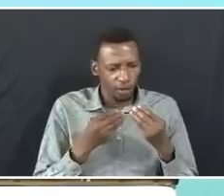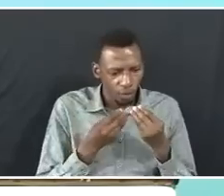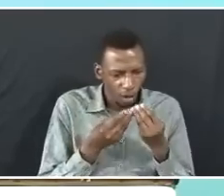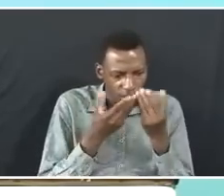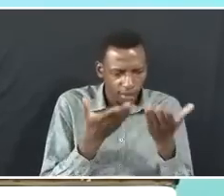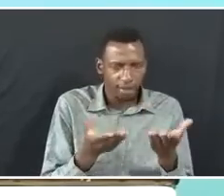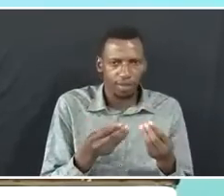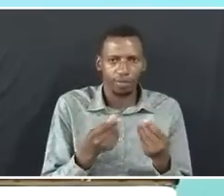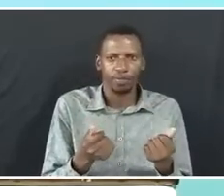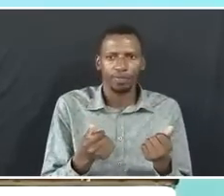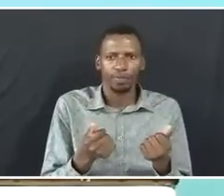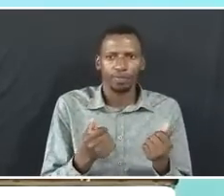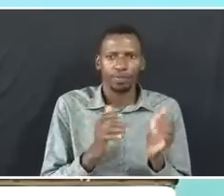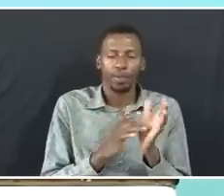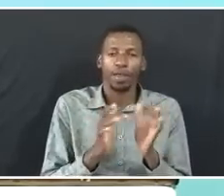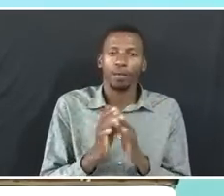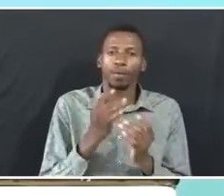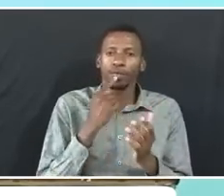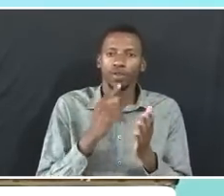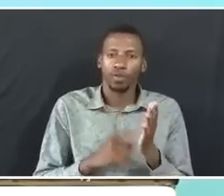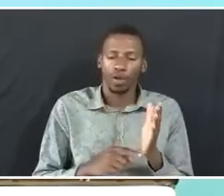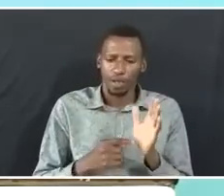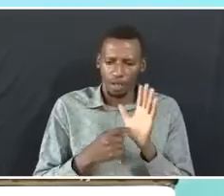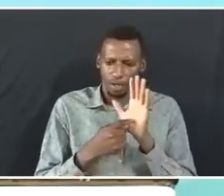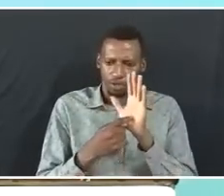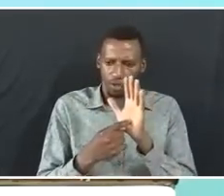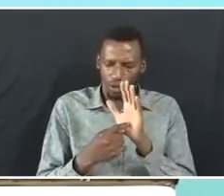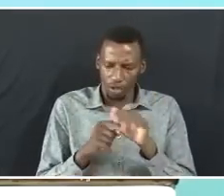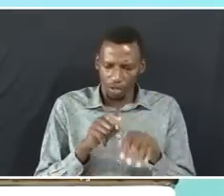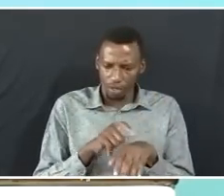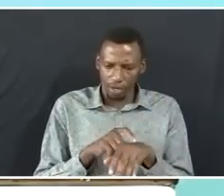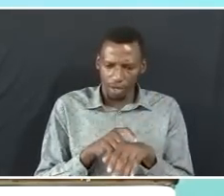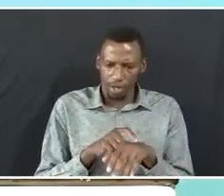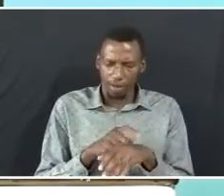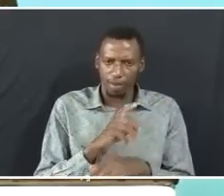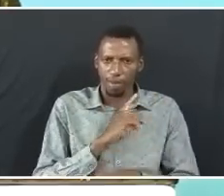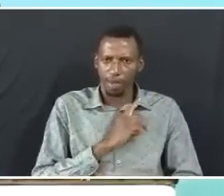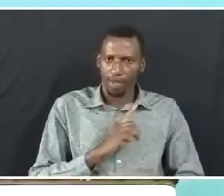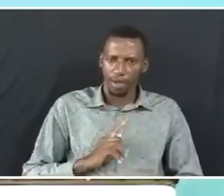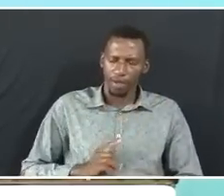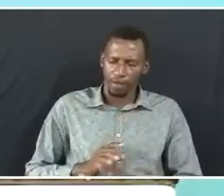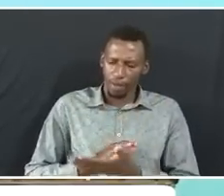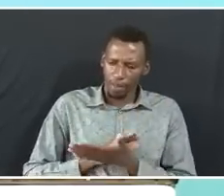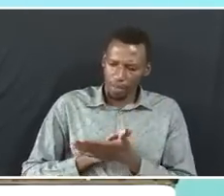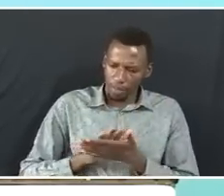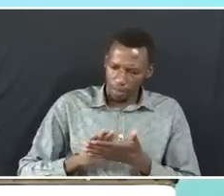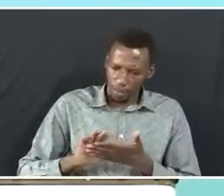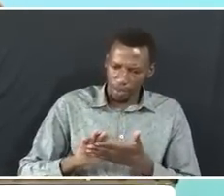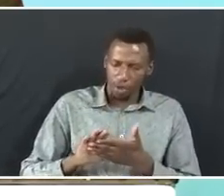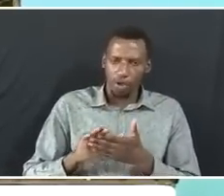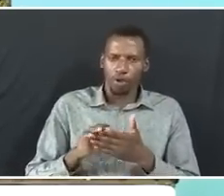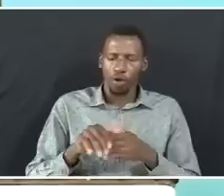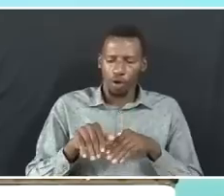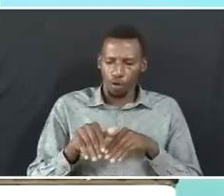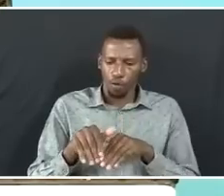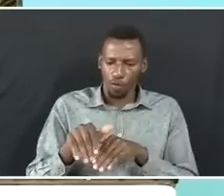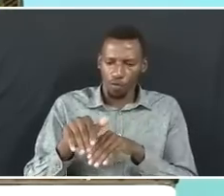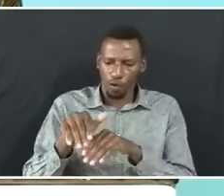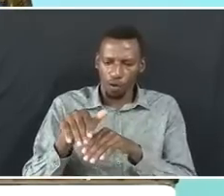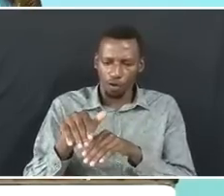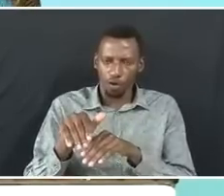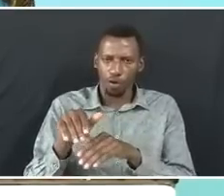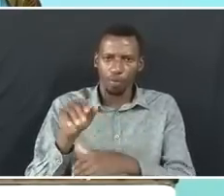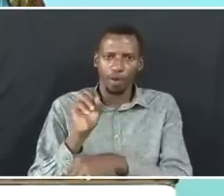shown that it was when David was pure and walking in the counsel of God that God called him